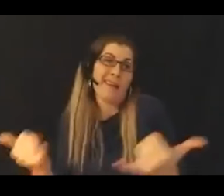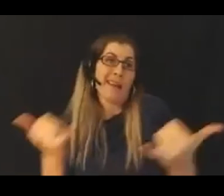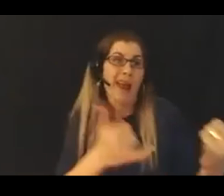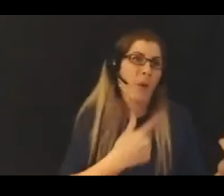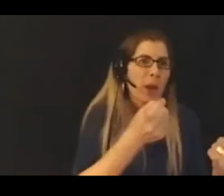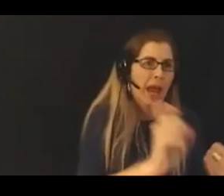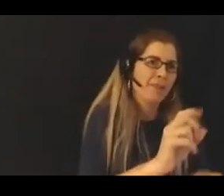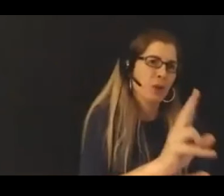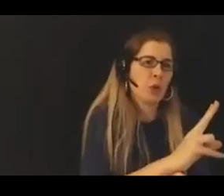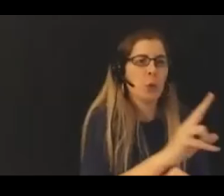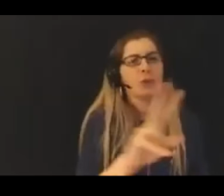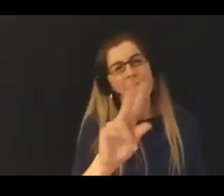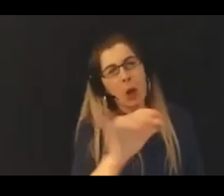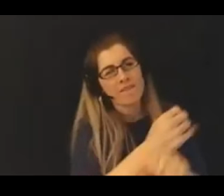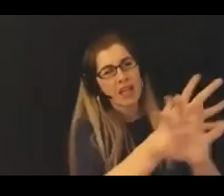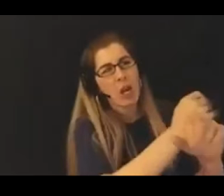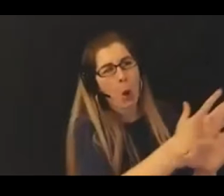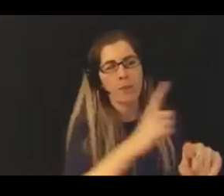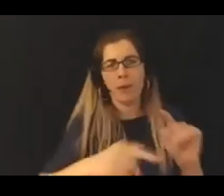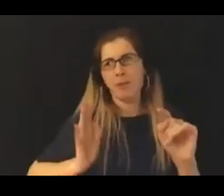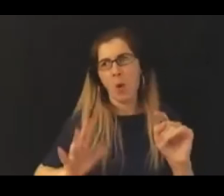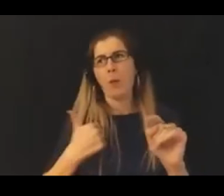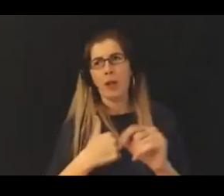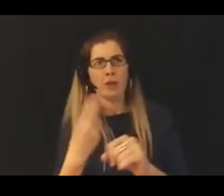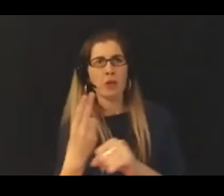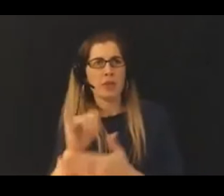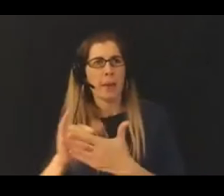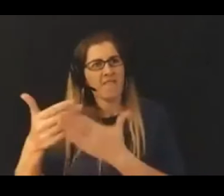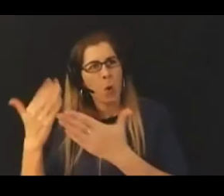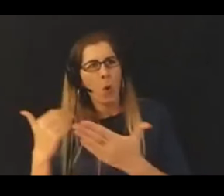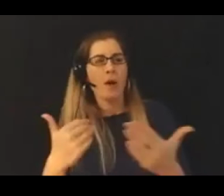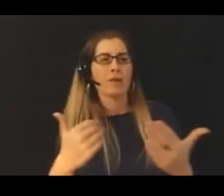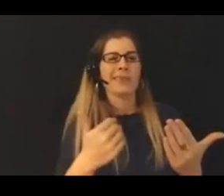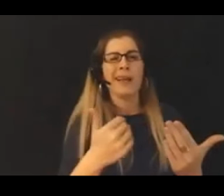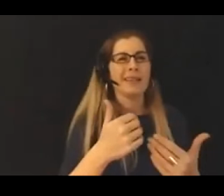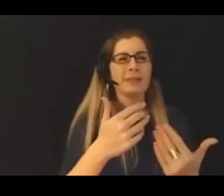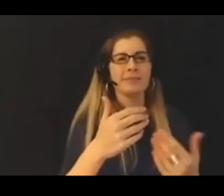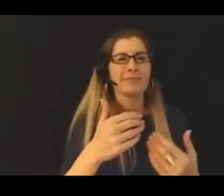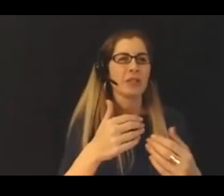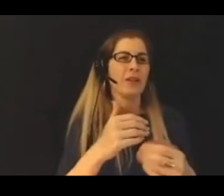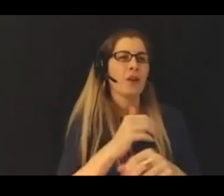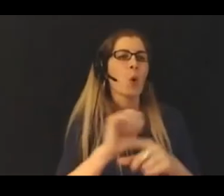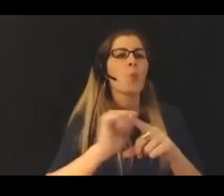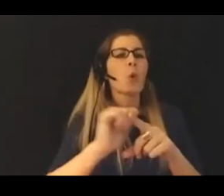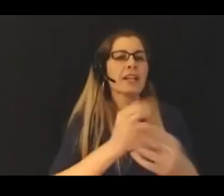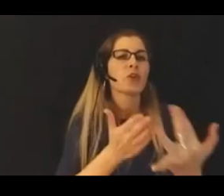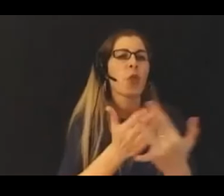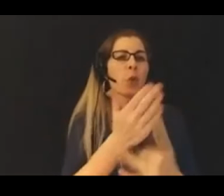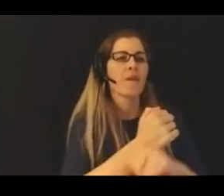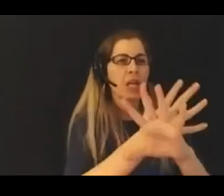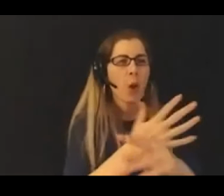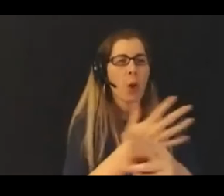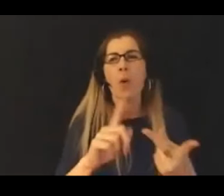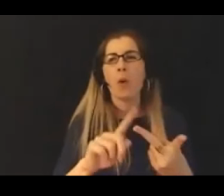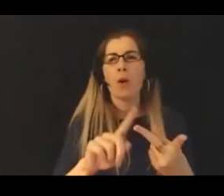be using through virtual rehearsals in different video chat formats, through emailing each other